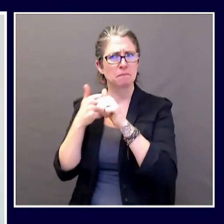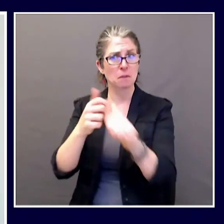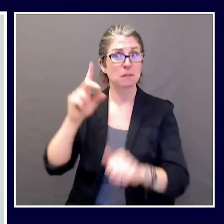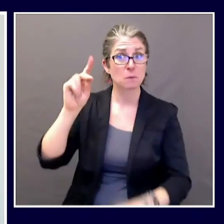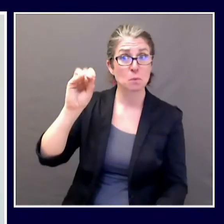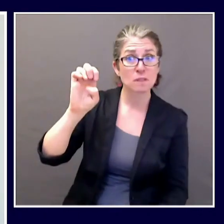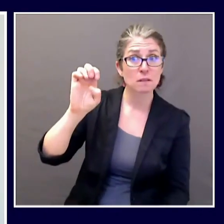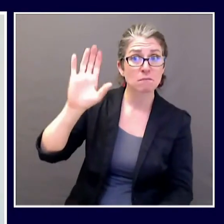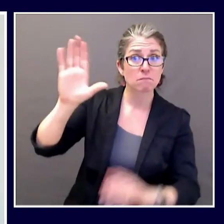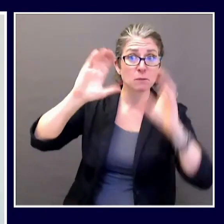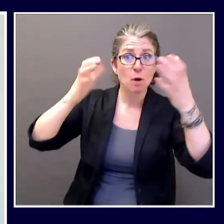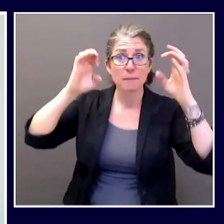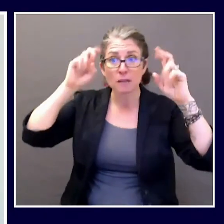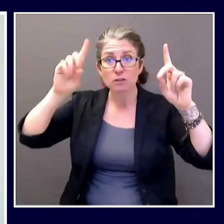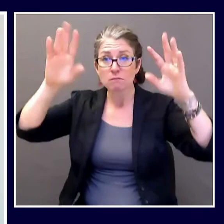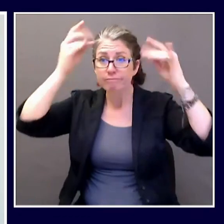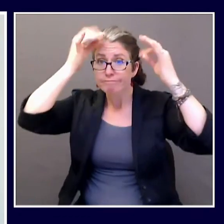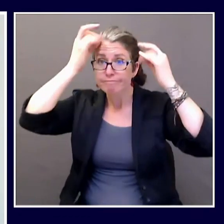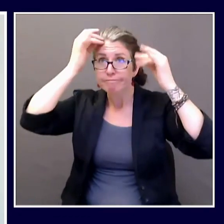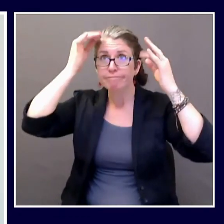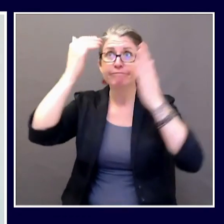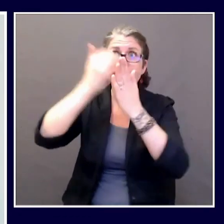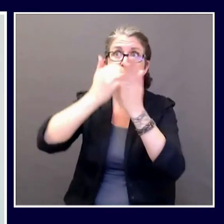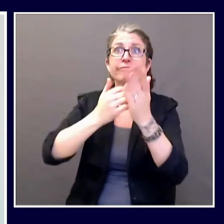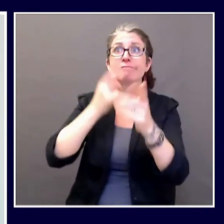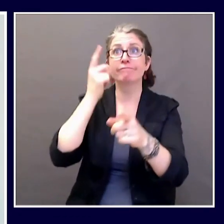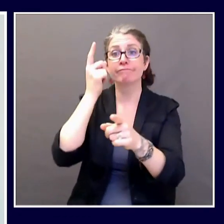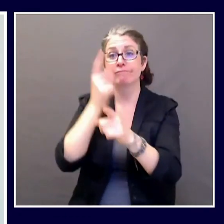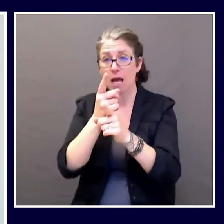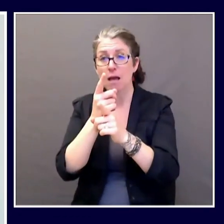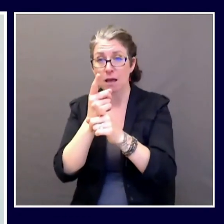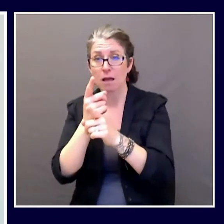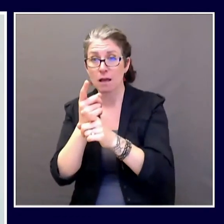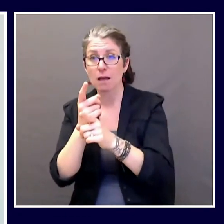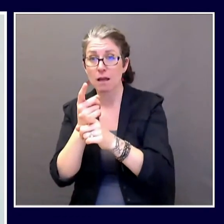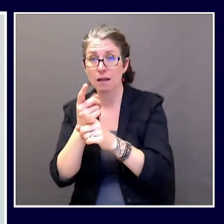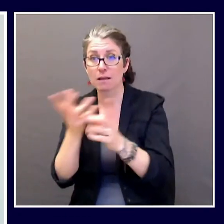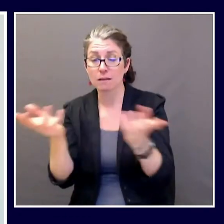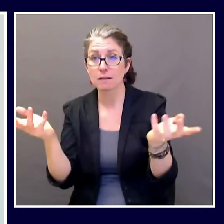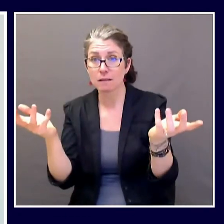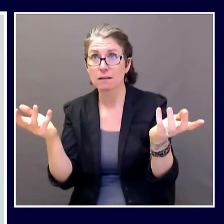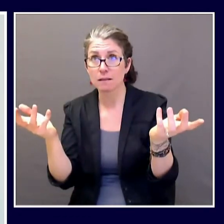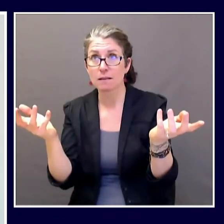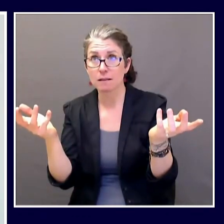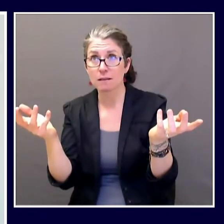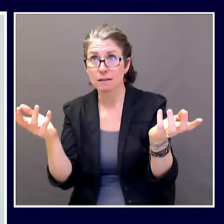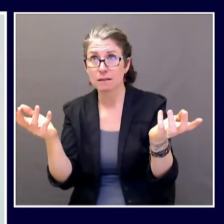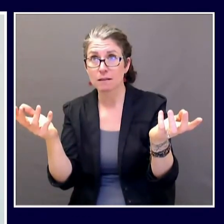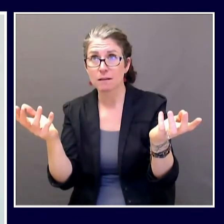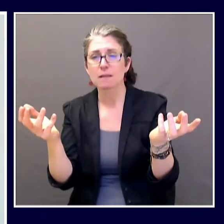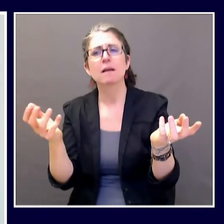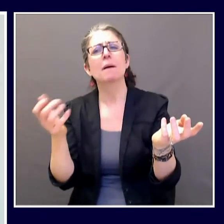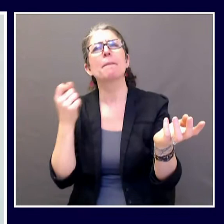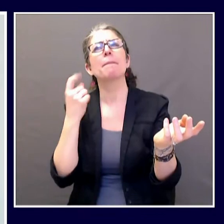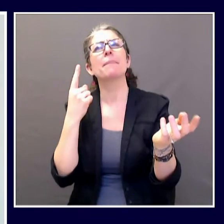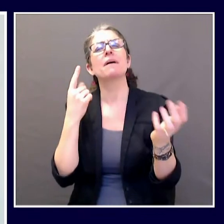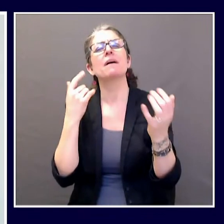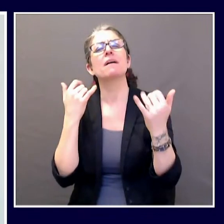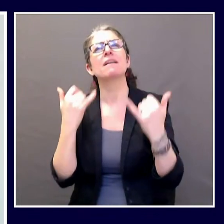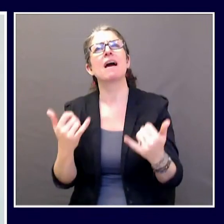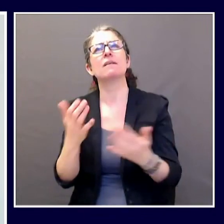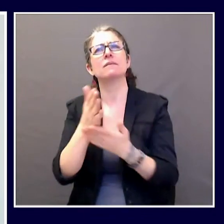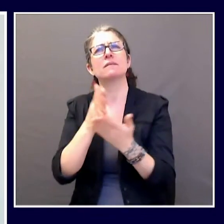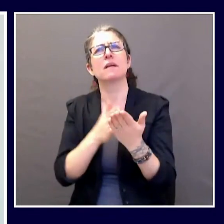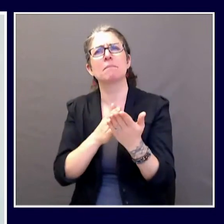the T's, dot all the I's. But, with some schools offering, 4 or 5 days in person and other